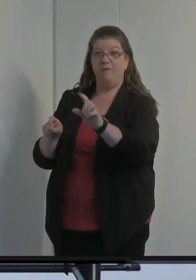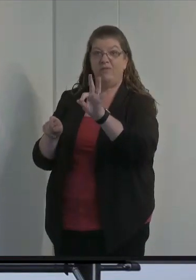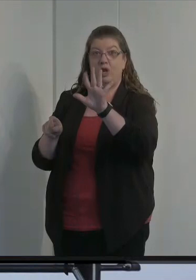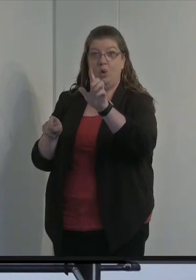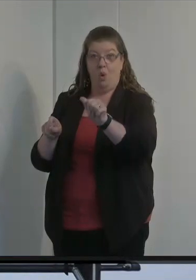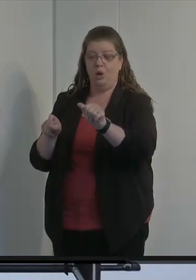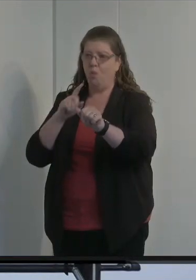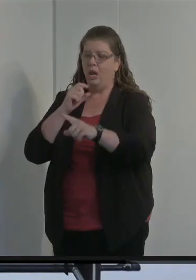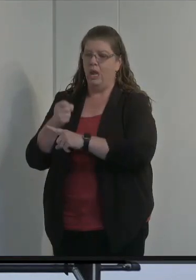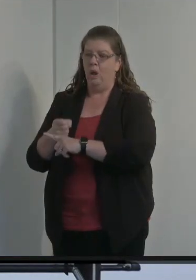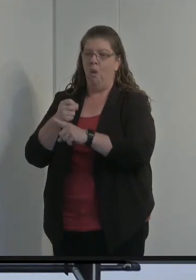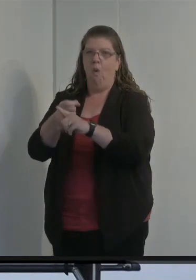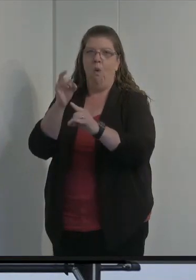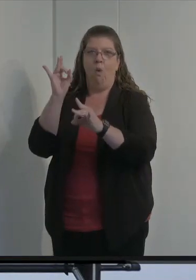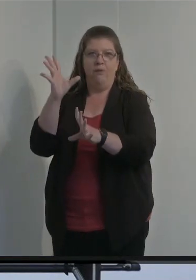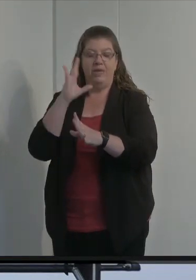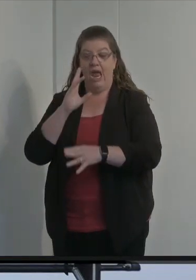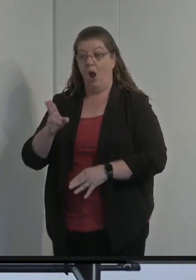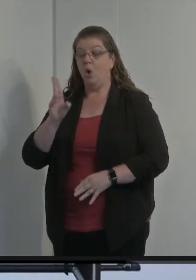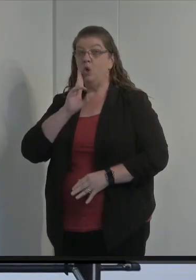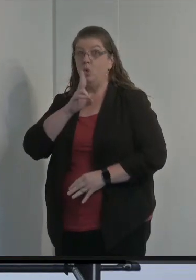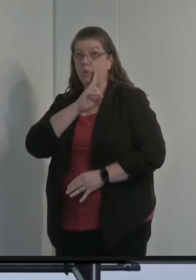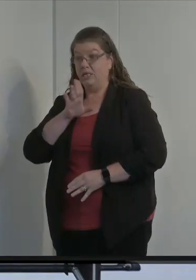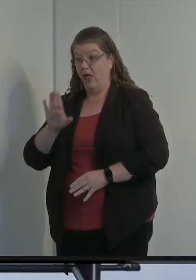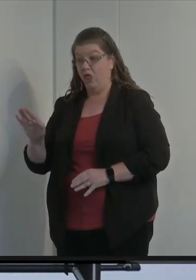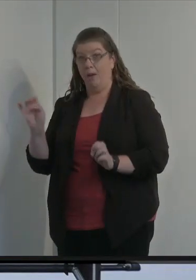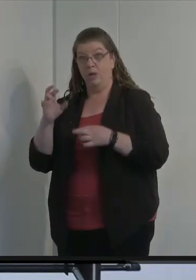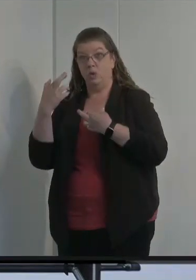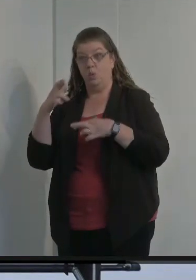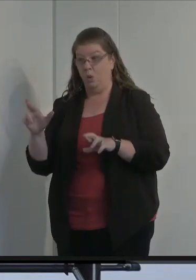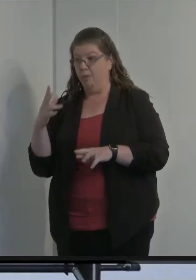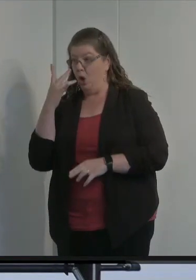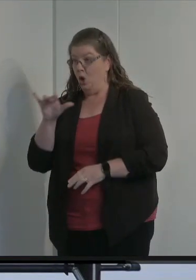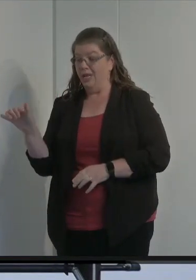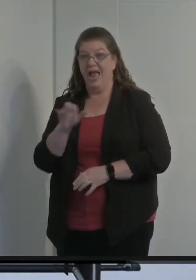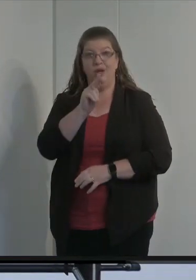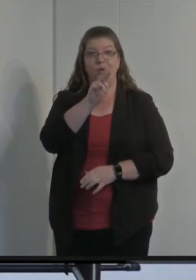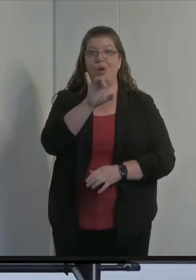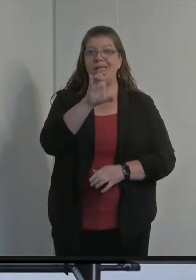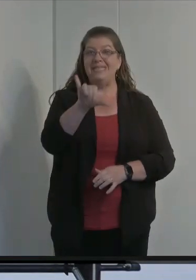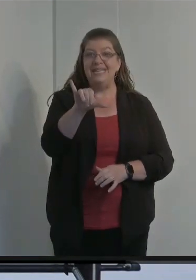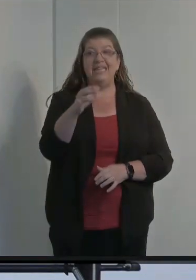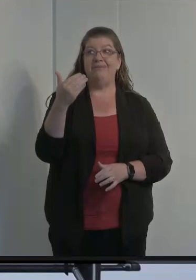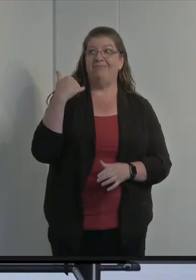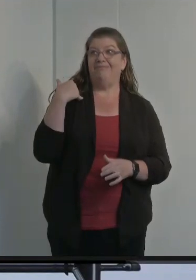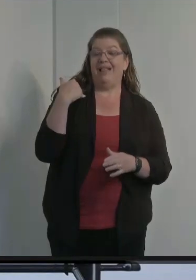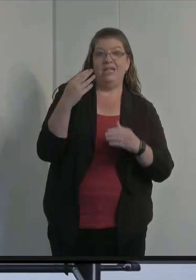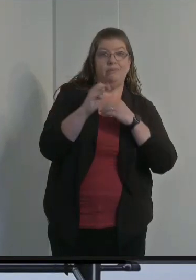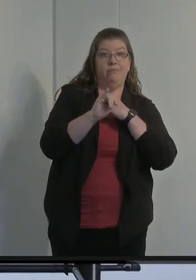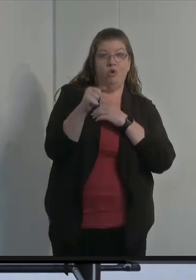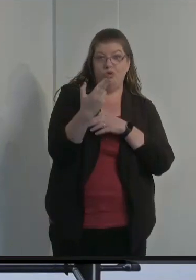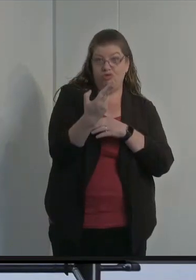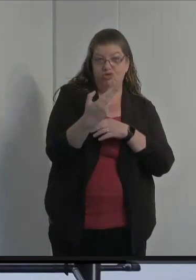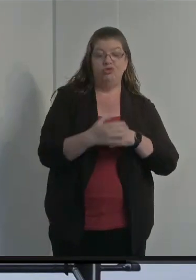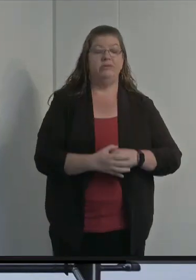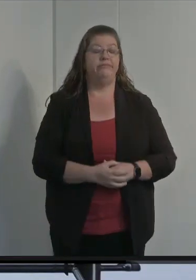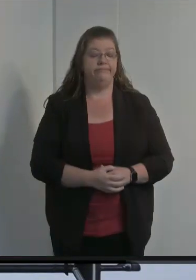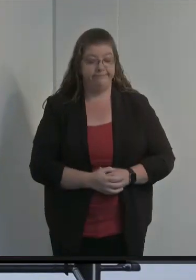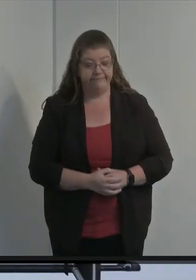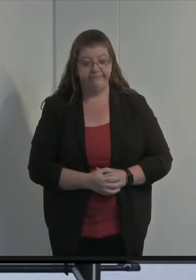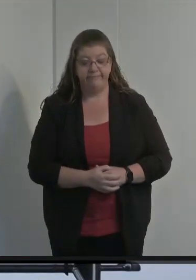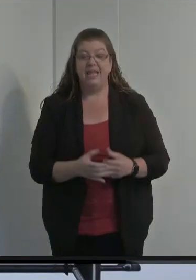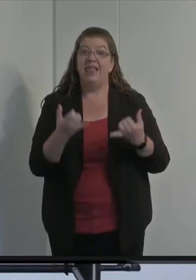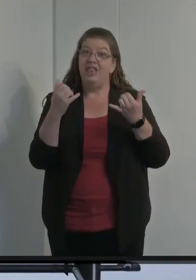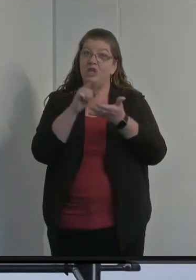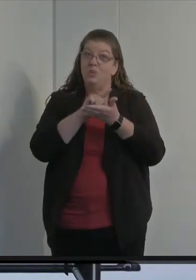now. Houston emergency rooms today look strikingly like New York City in late March. This week, the